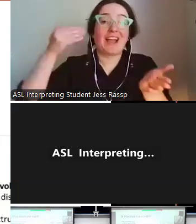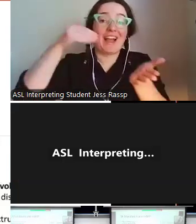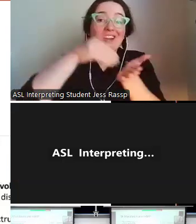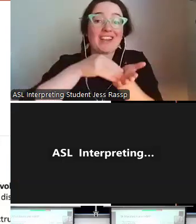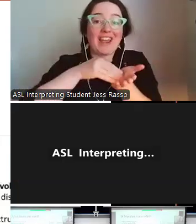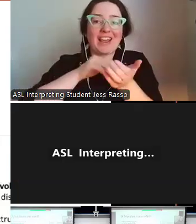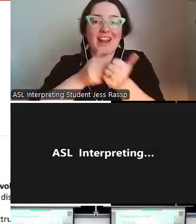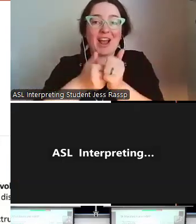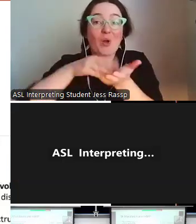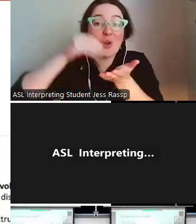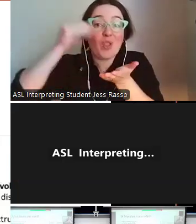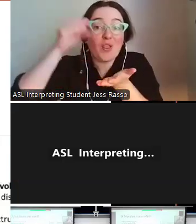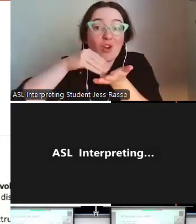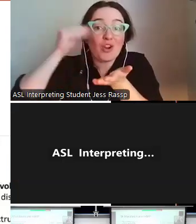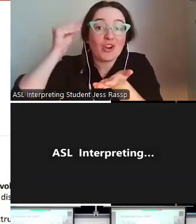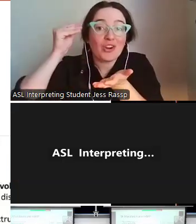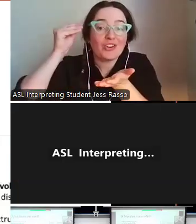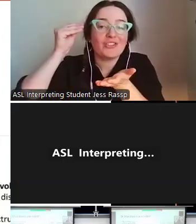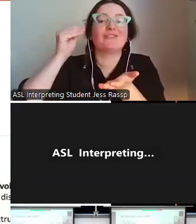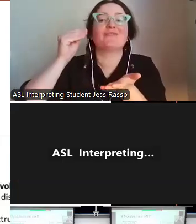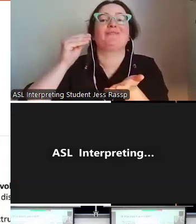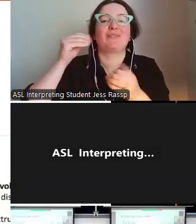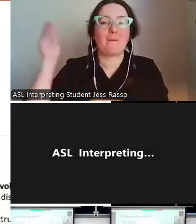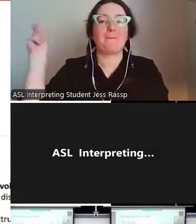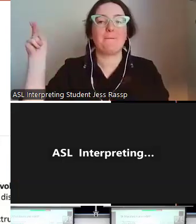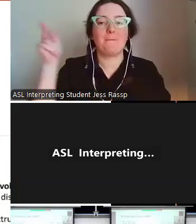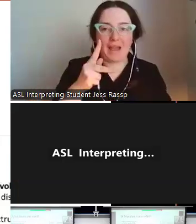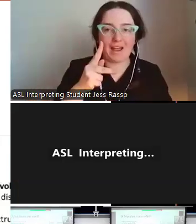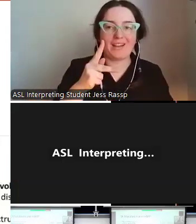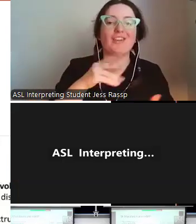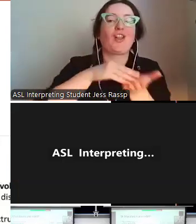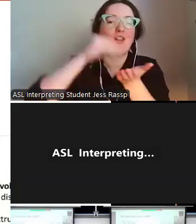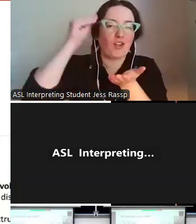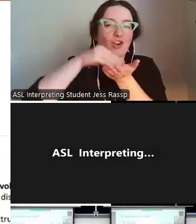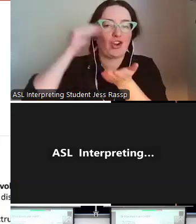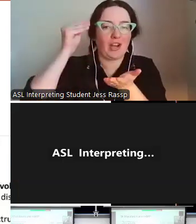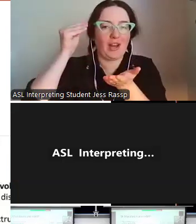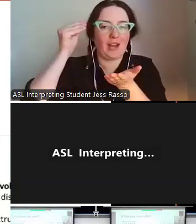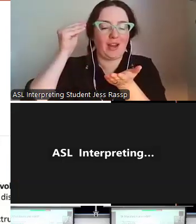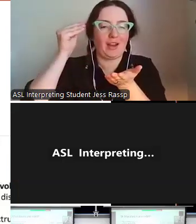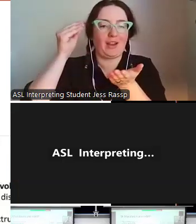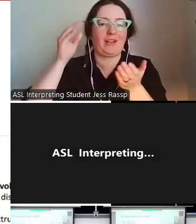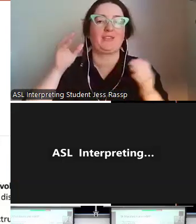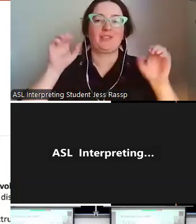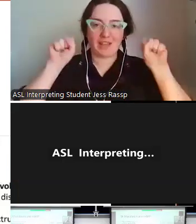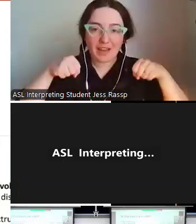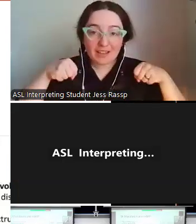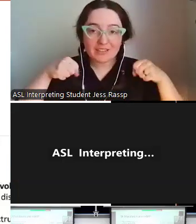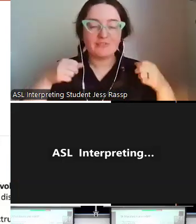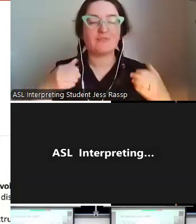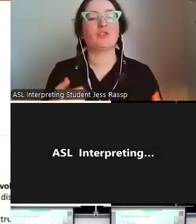ends up being too long, right? Like if we look here, if it's